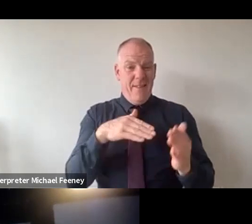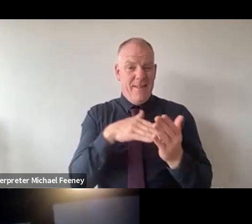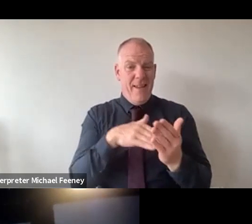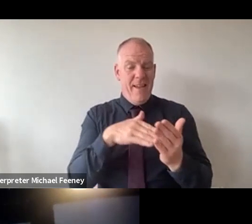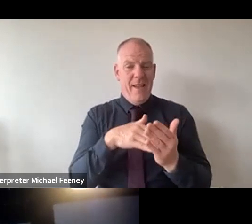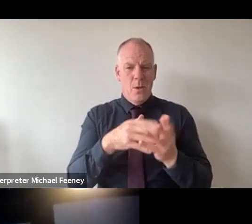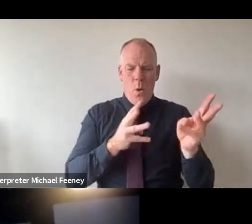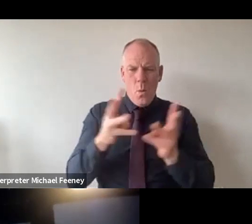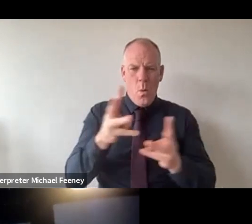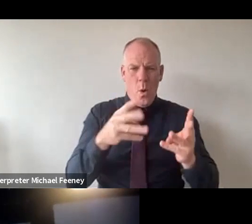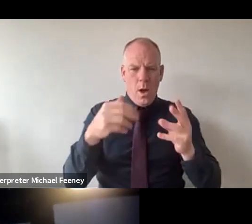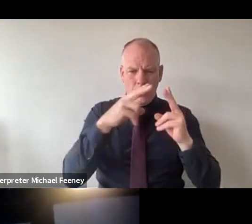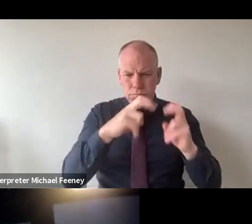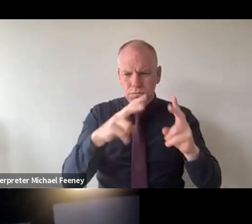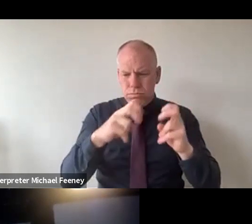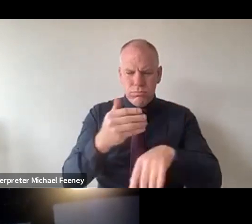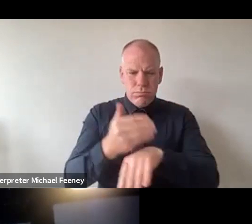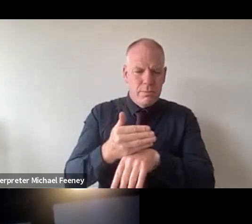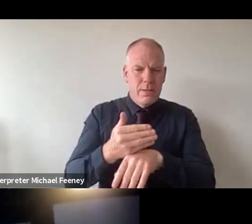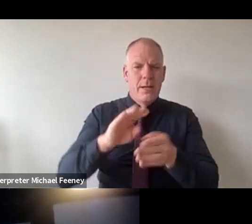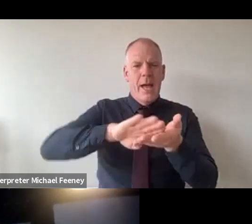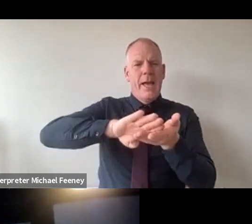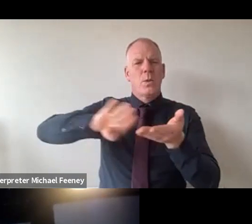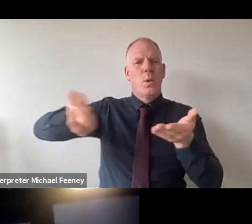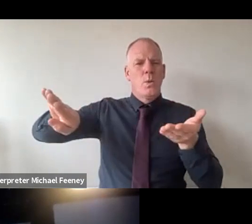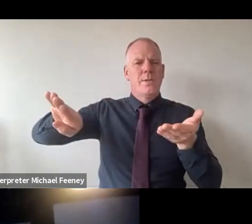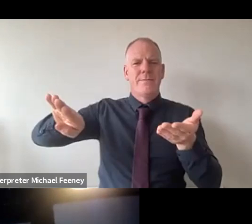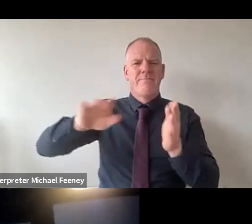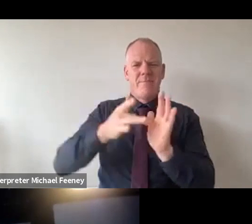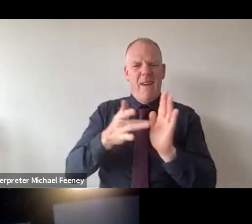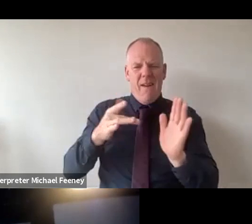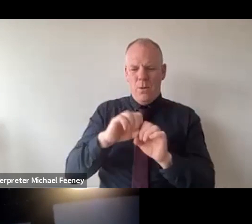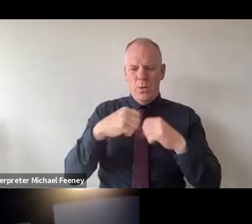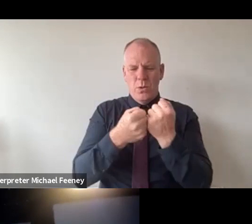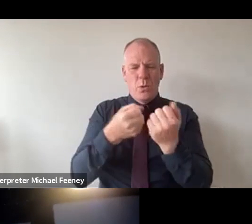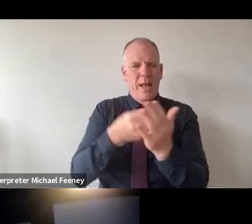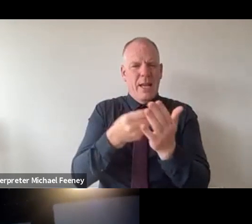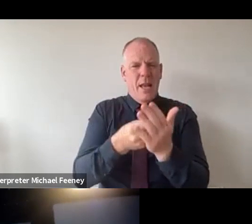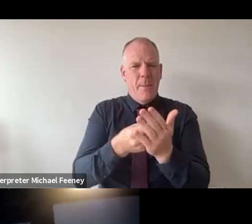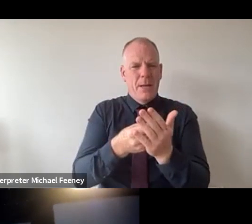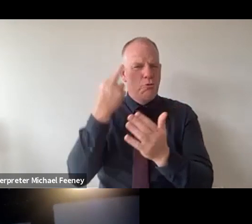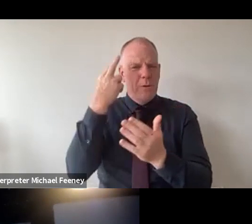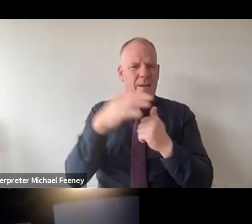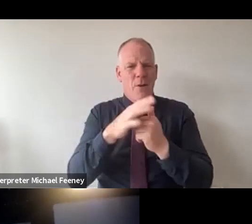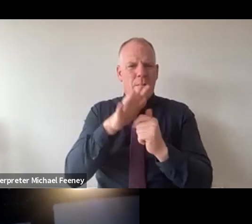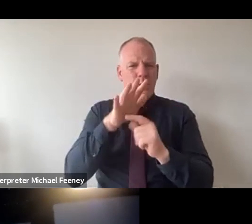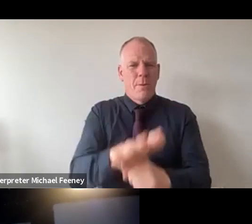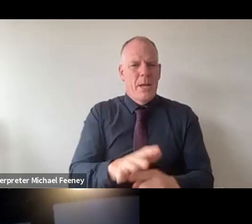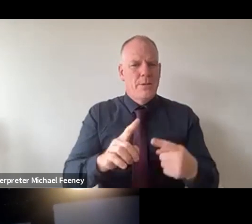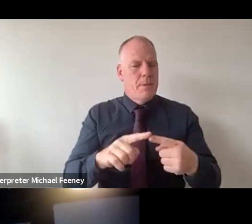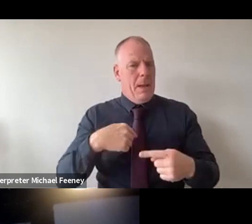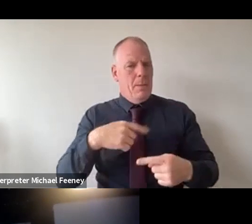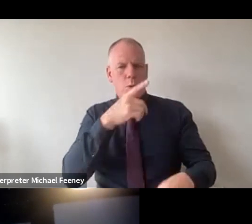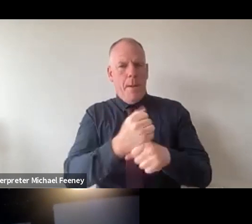of work around this issue, the exclusion of the social economic ground, what I'm here today to talk about is the lived